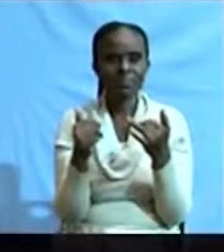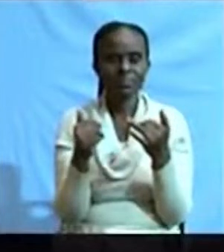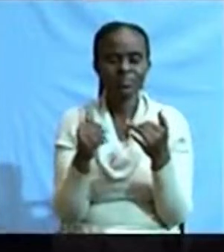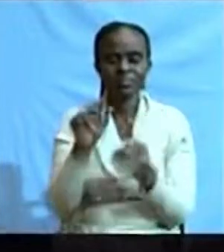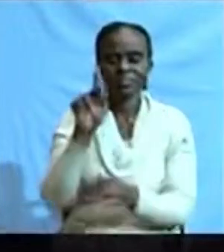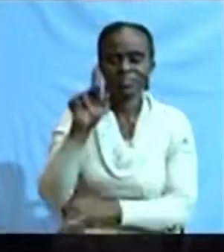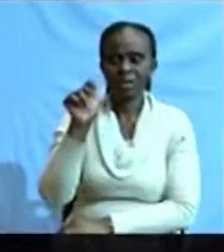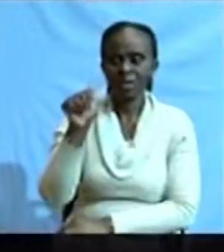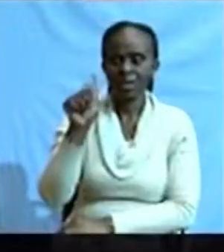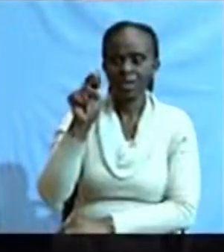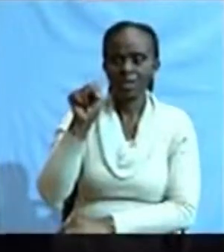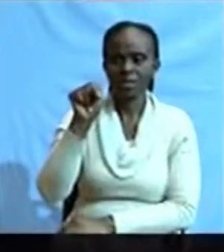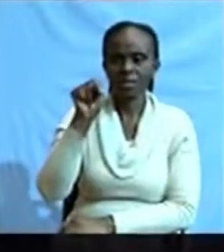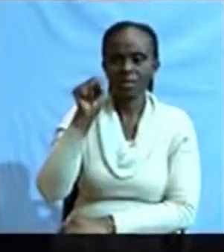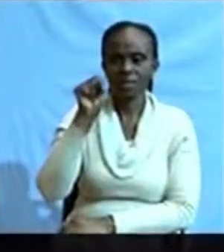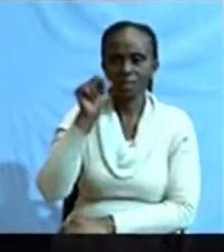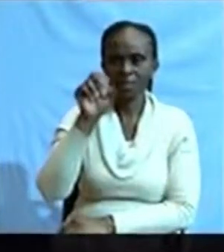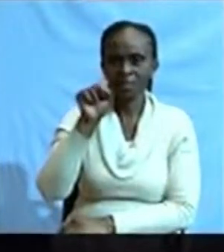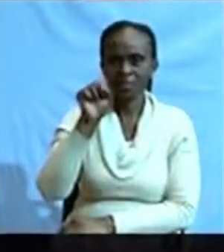Kansentia border.